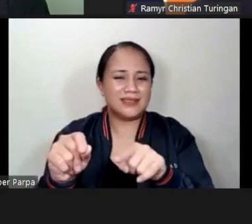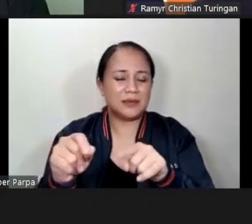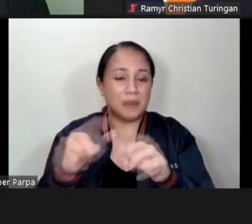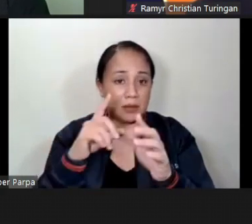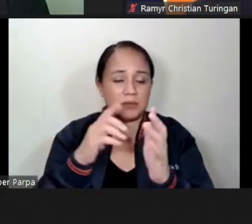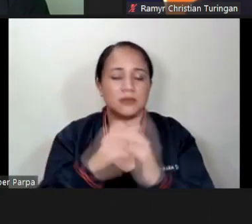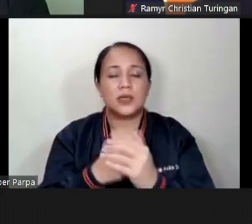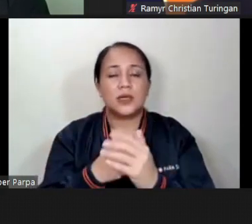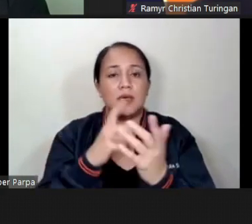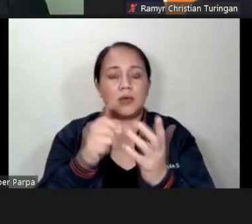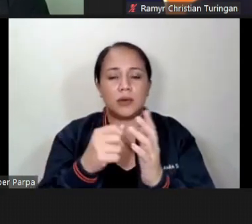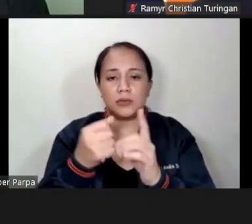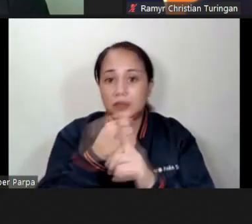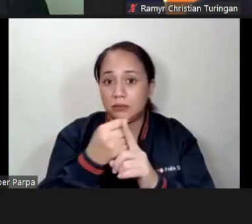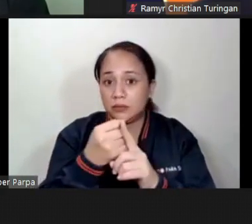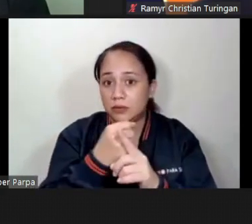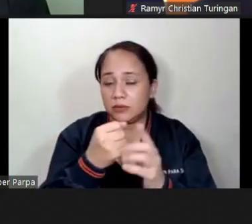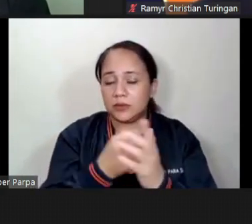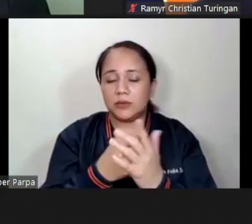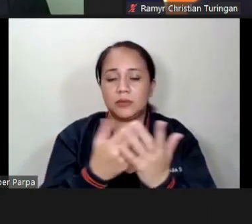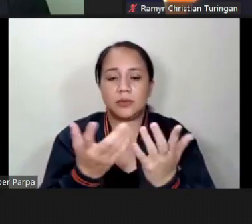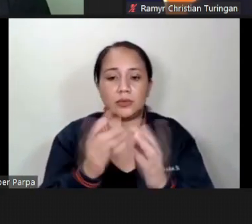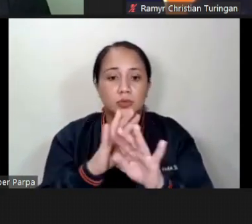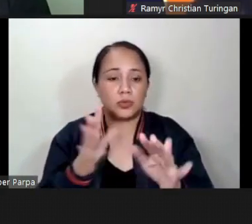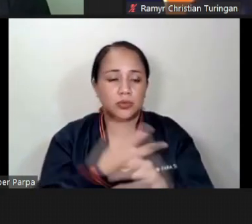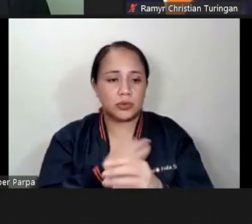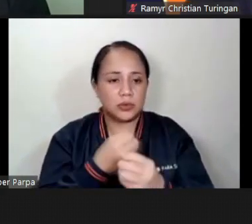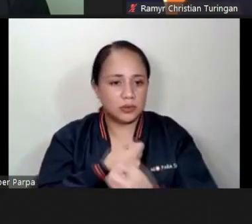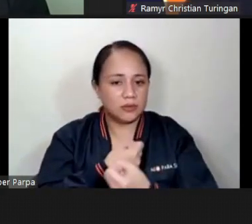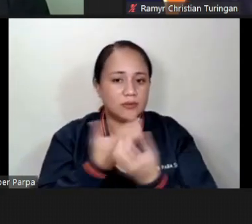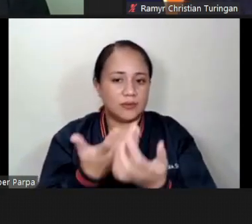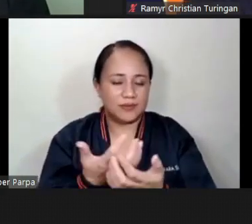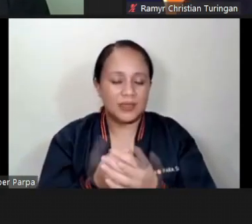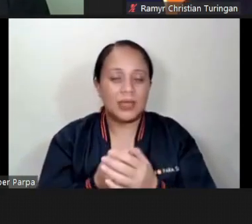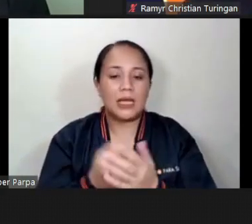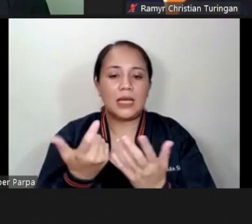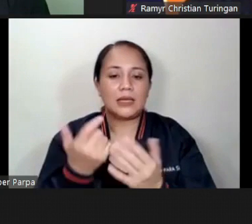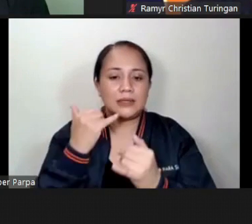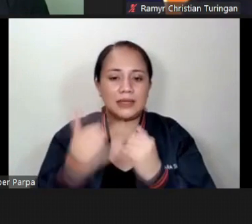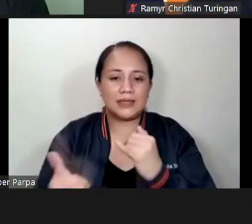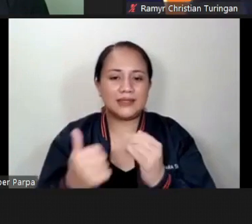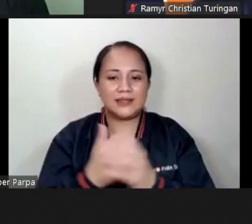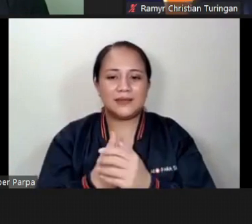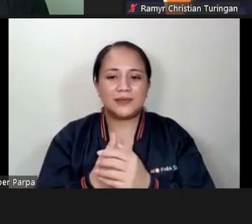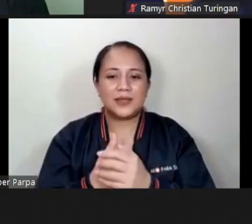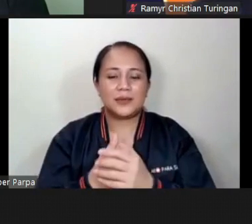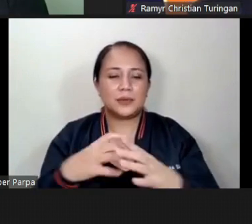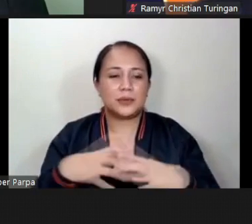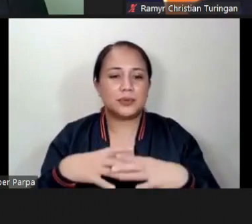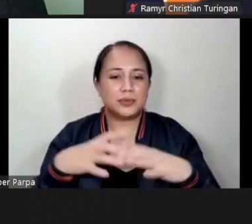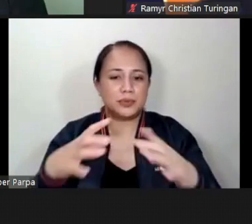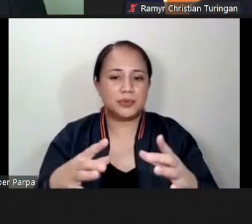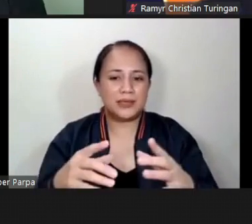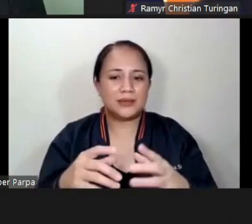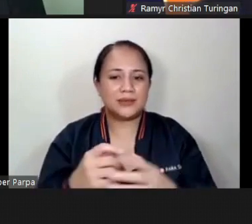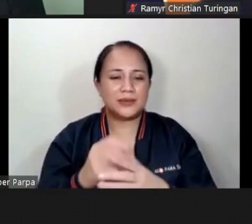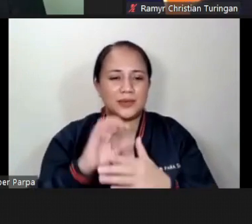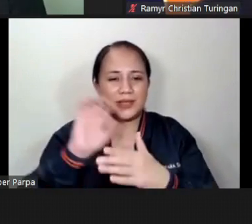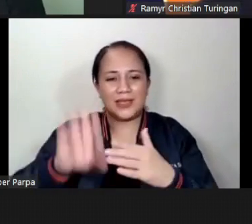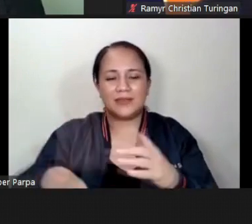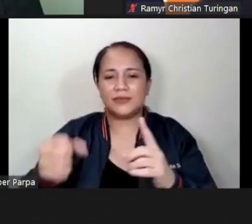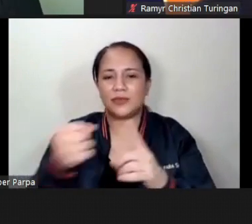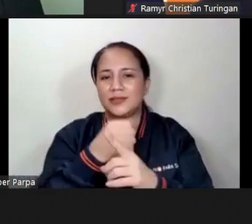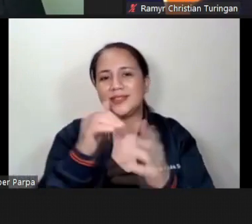abuse and violence. So don't be afraid to voice out talaga. And lastly po, I commit to help in ending violence